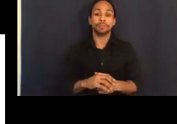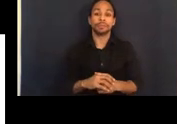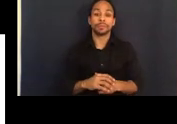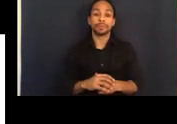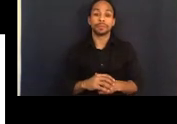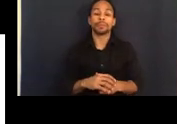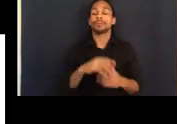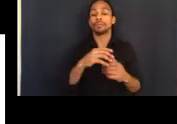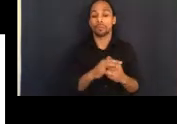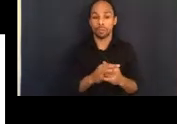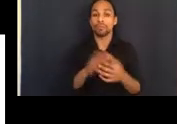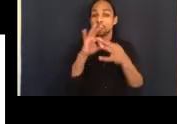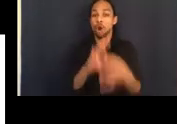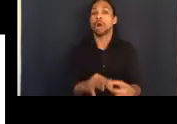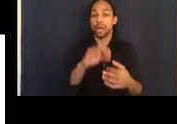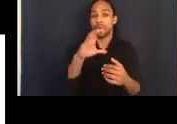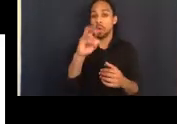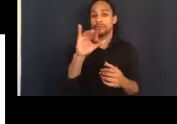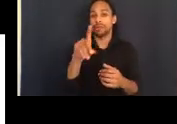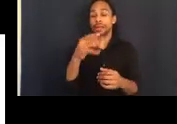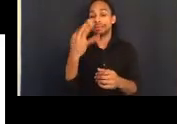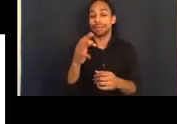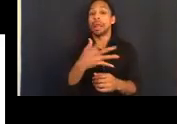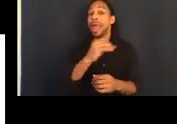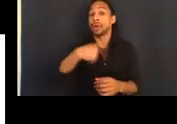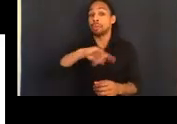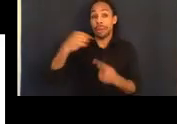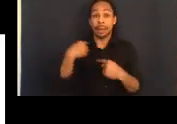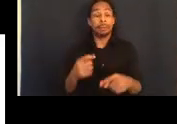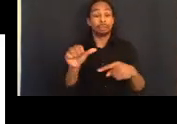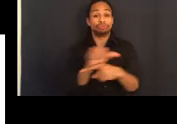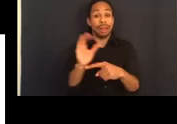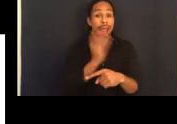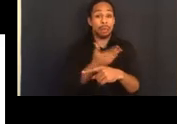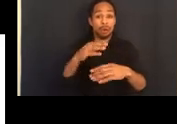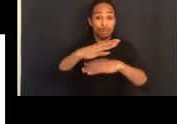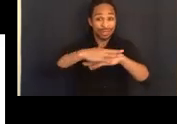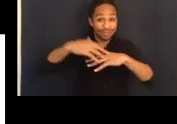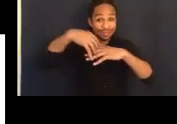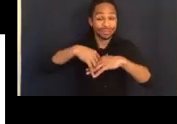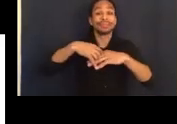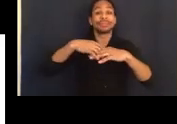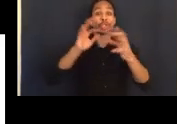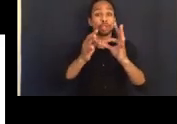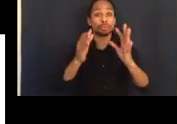COVID-19. But we also have been training our Indigenous interpreters on how to interpret